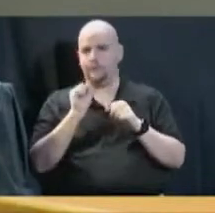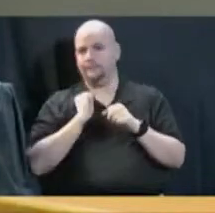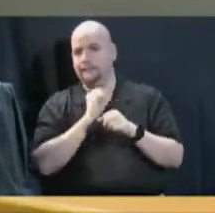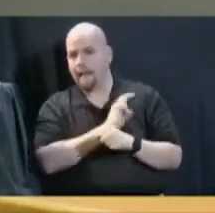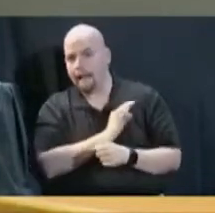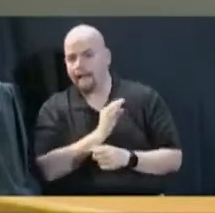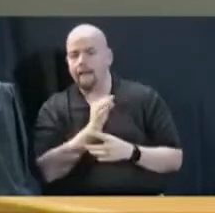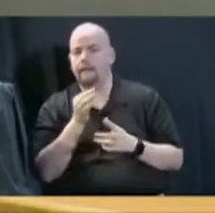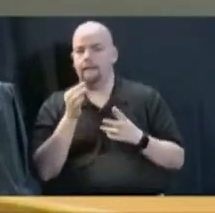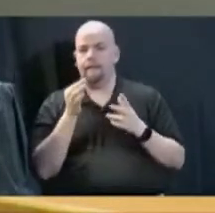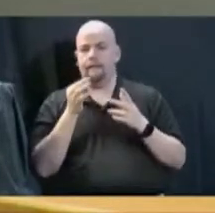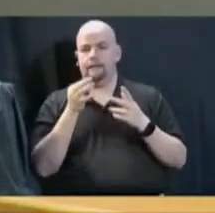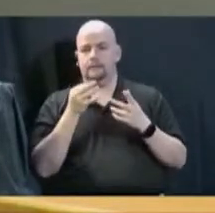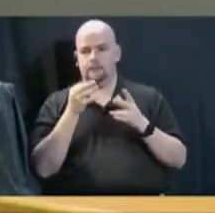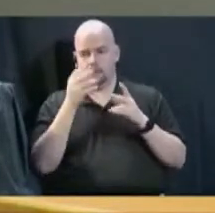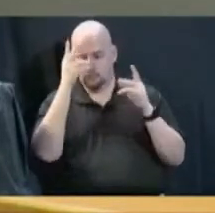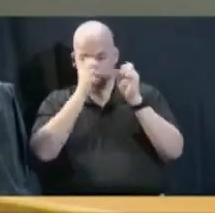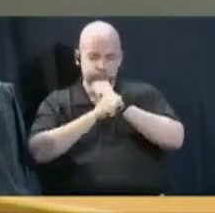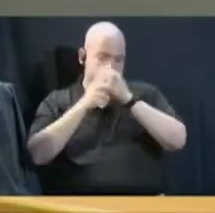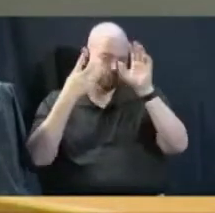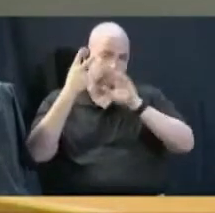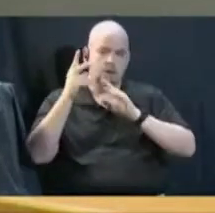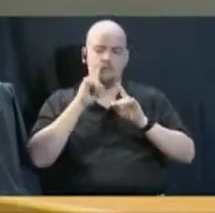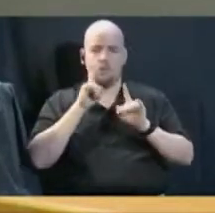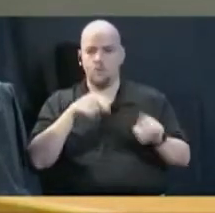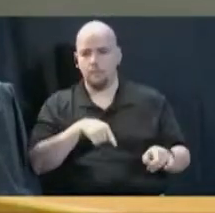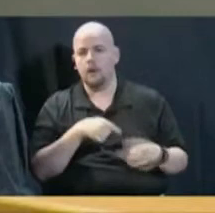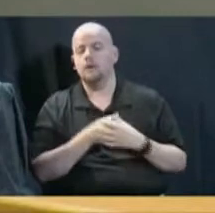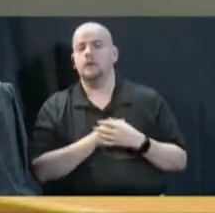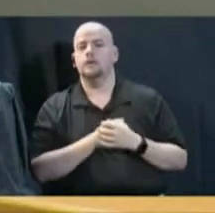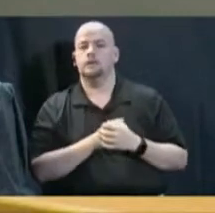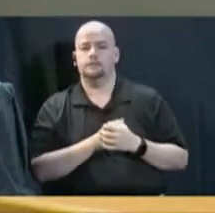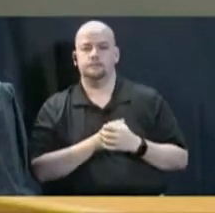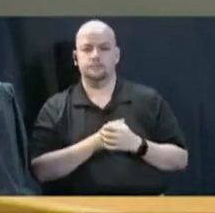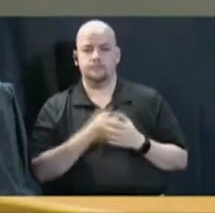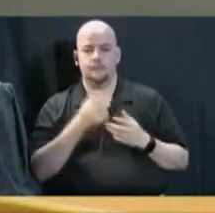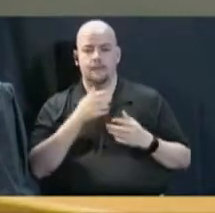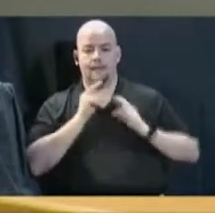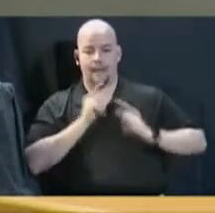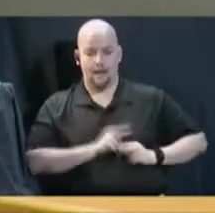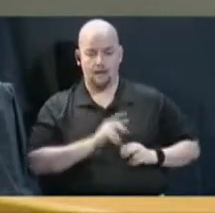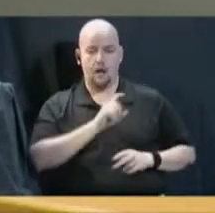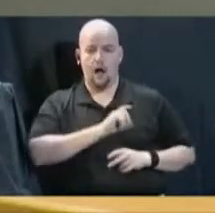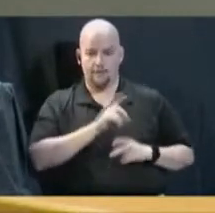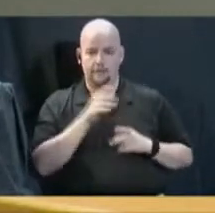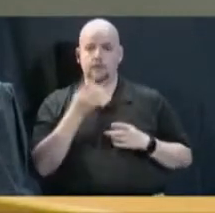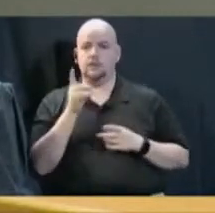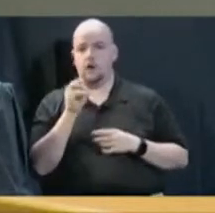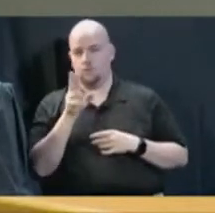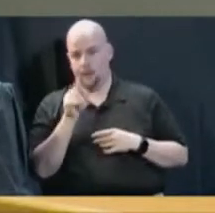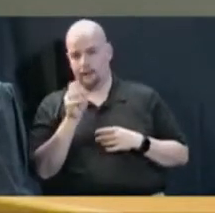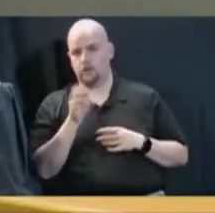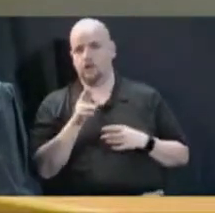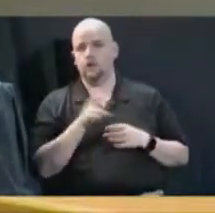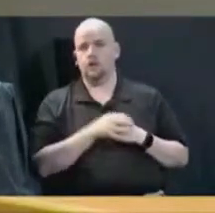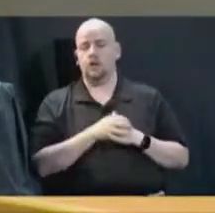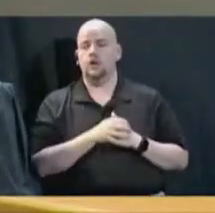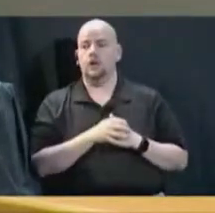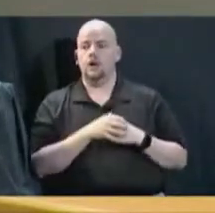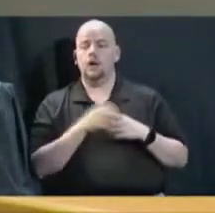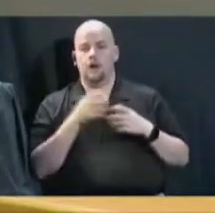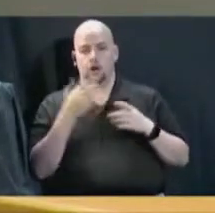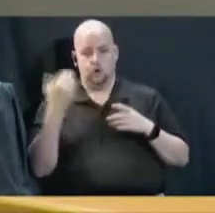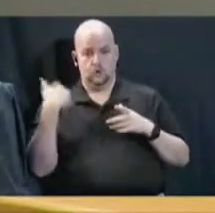the trajectory of the response. The health officer and the health director both are ex officio members of